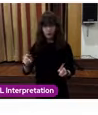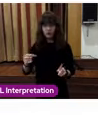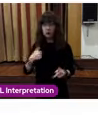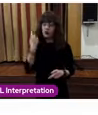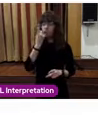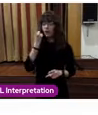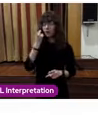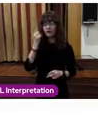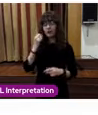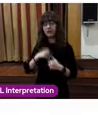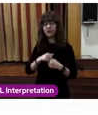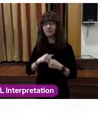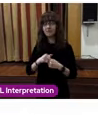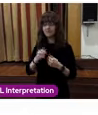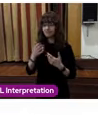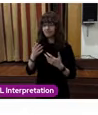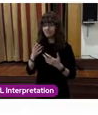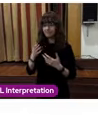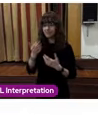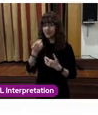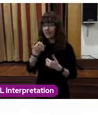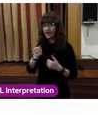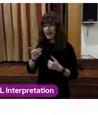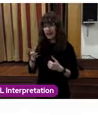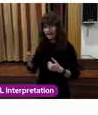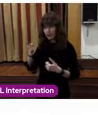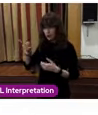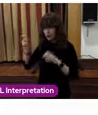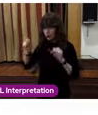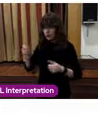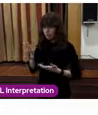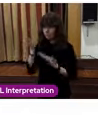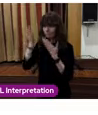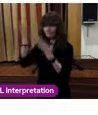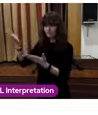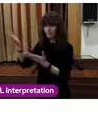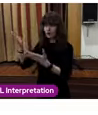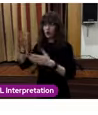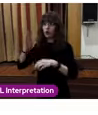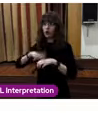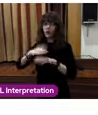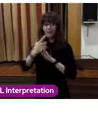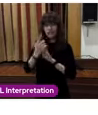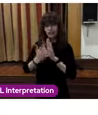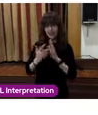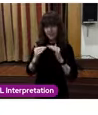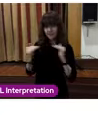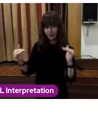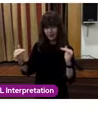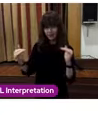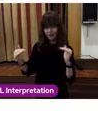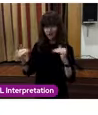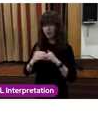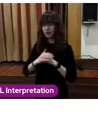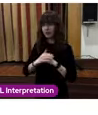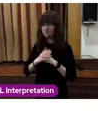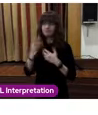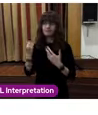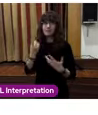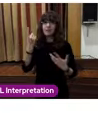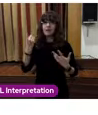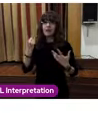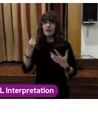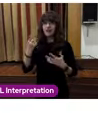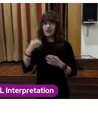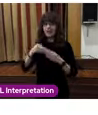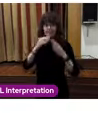Is there anything you can levy on a legislative congressional level that would either something in